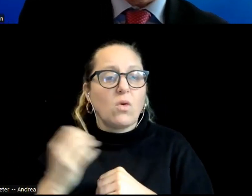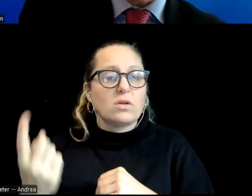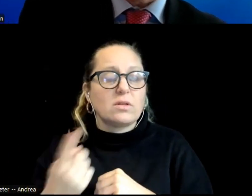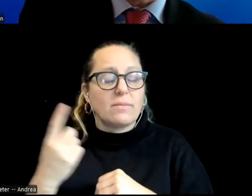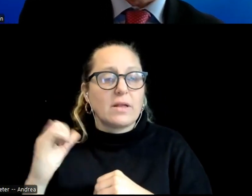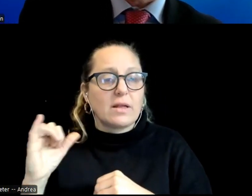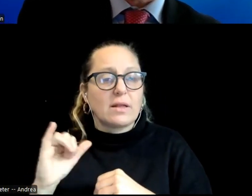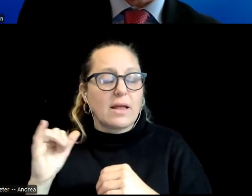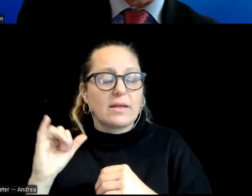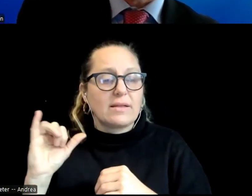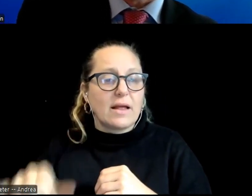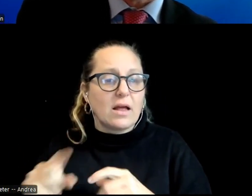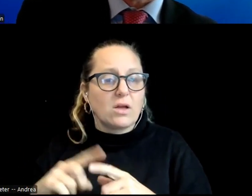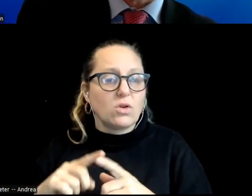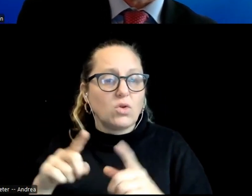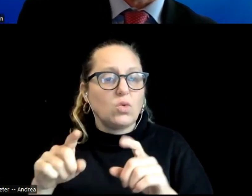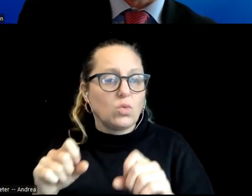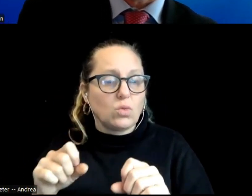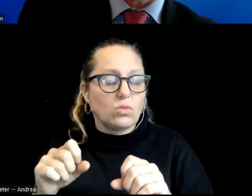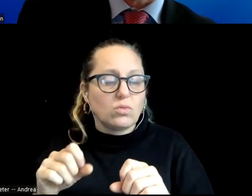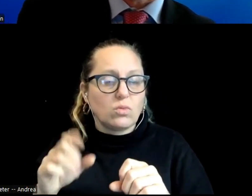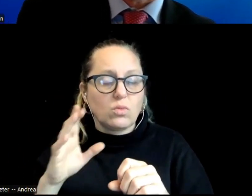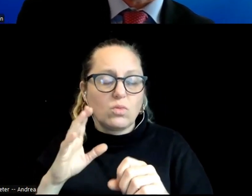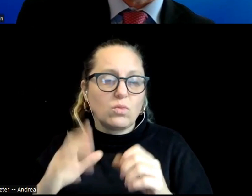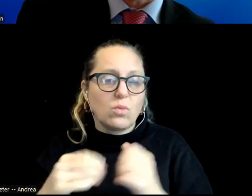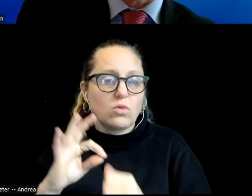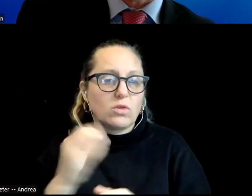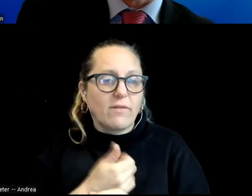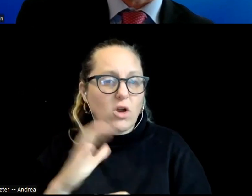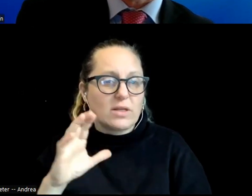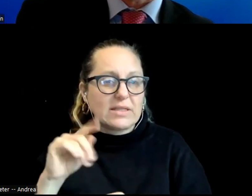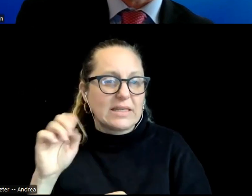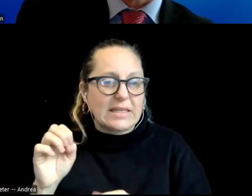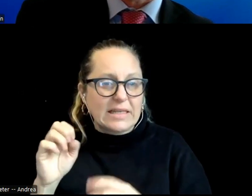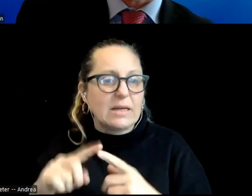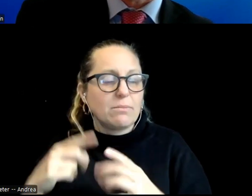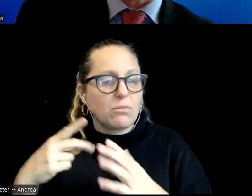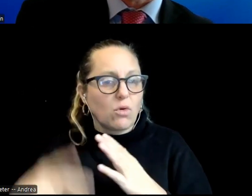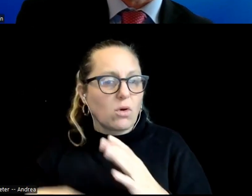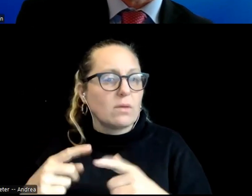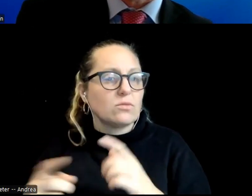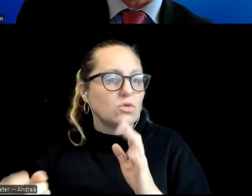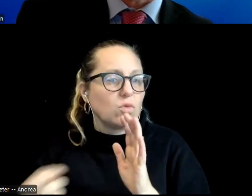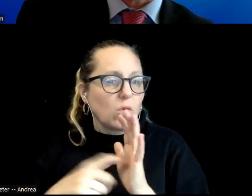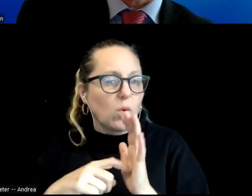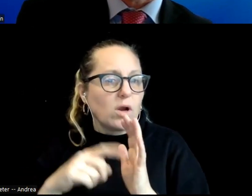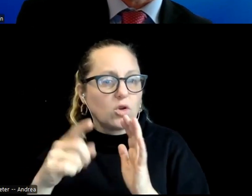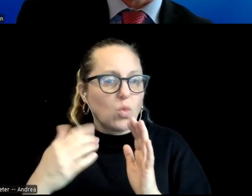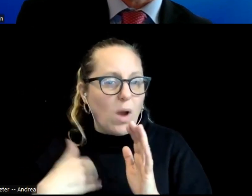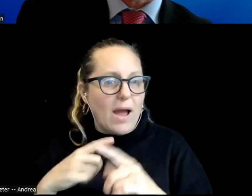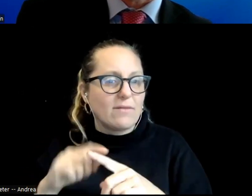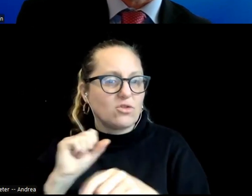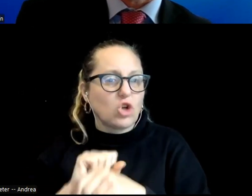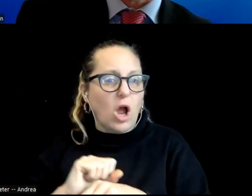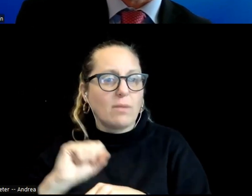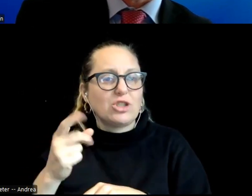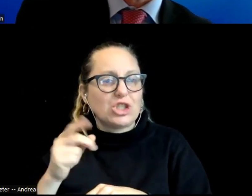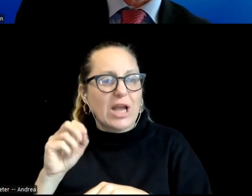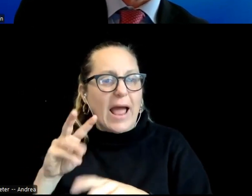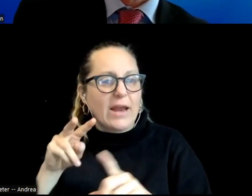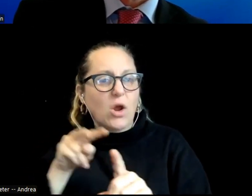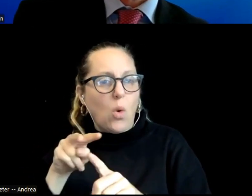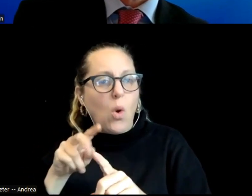that, so that you will, most of our CTE programs do require that you have job shadowing as well